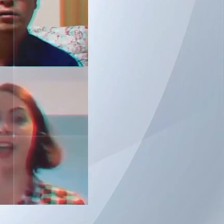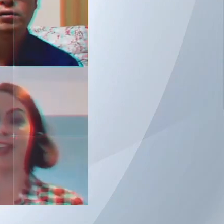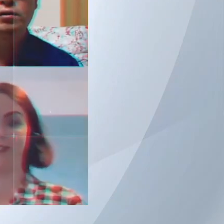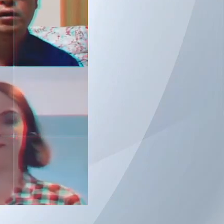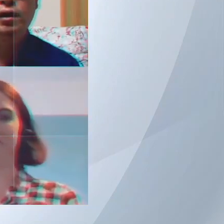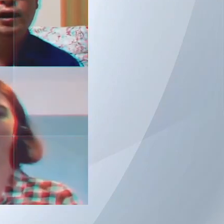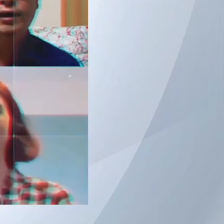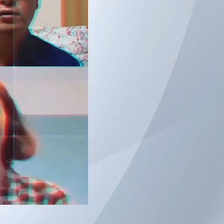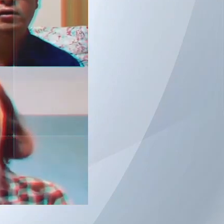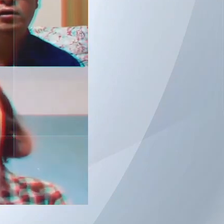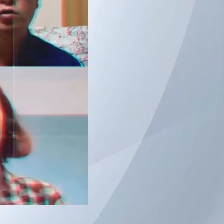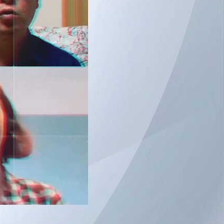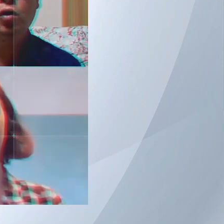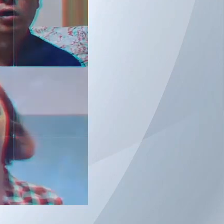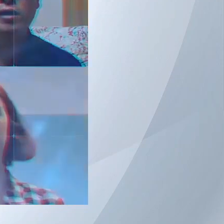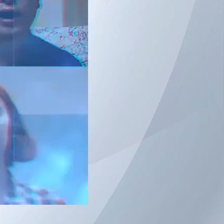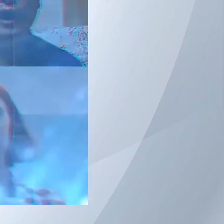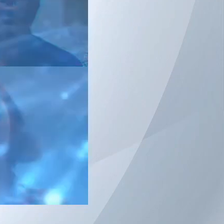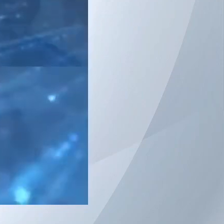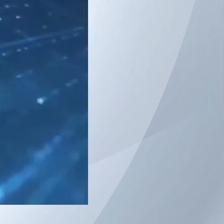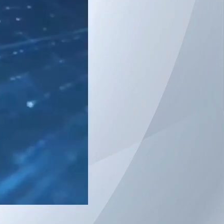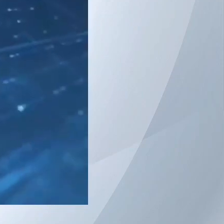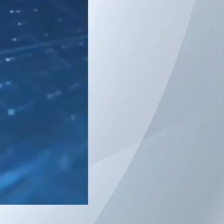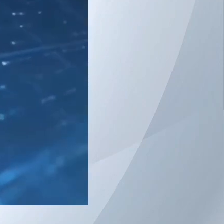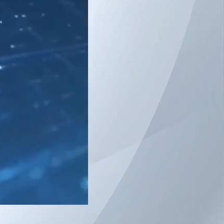Coast, Australia.